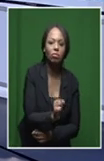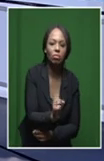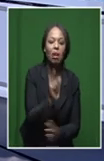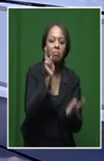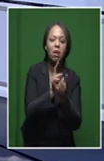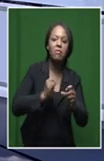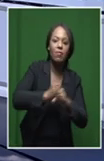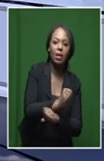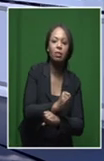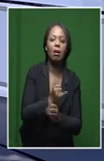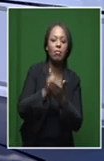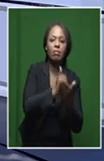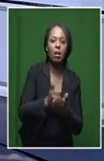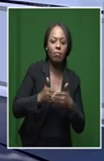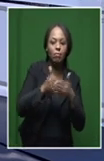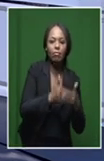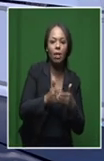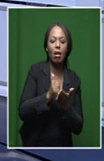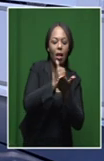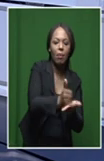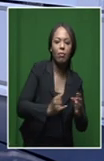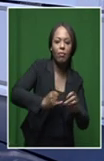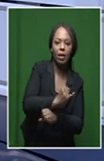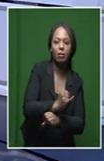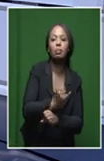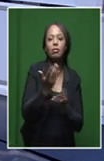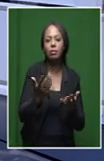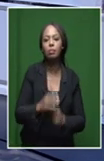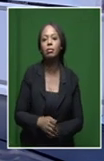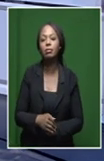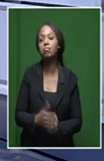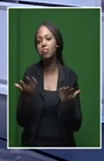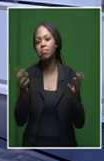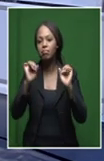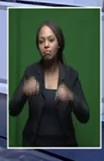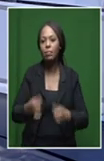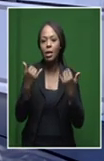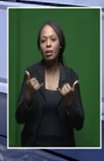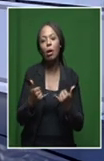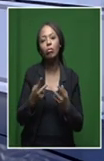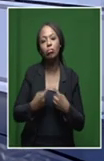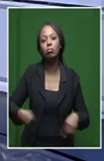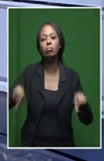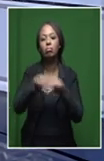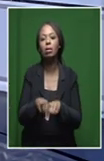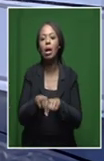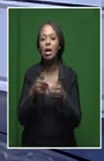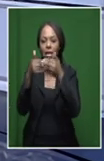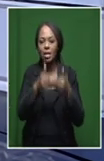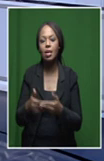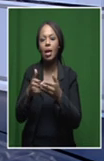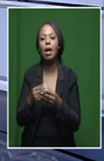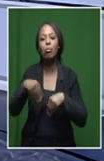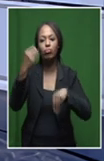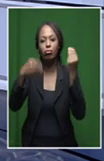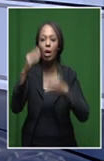to quicker, and so that they can get out and go live their lives the way that they want to live them. And of course, let's go out and look after the old people in our lives.